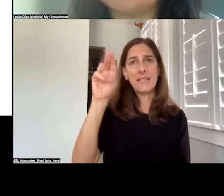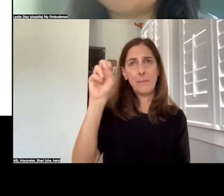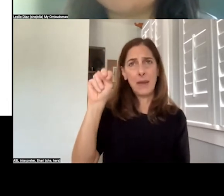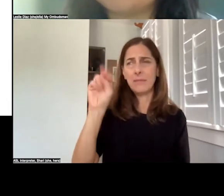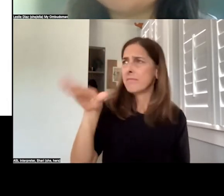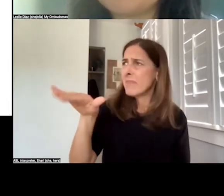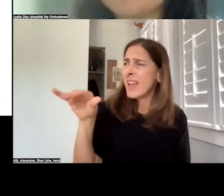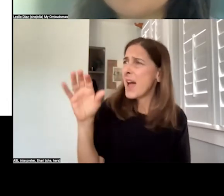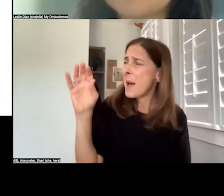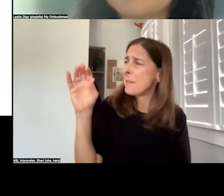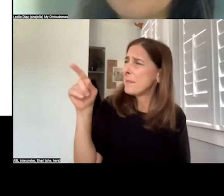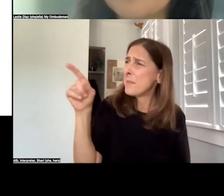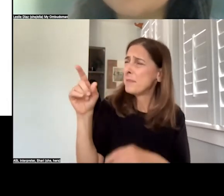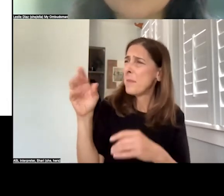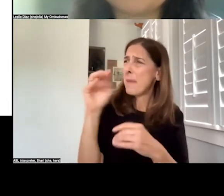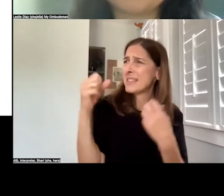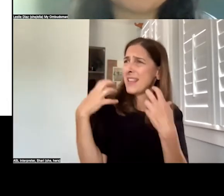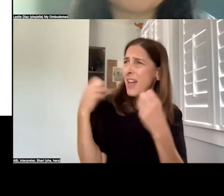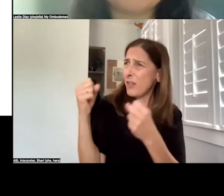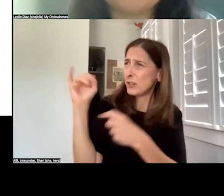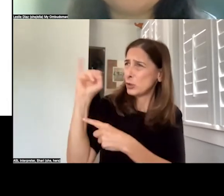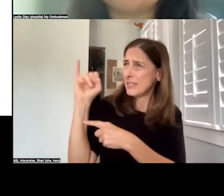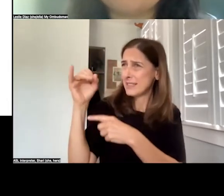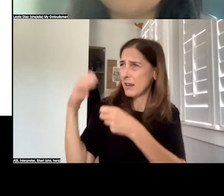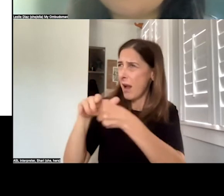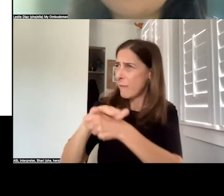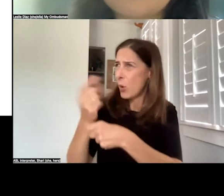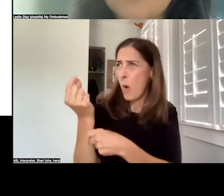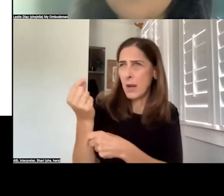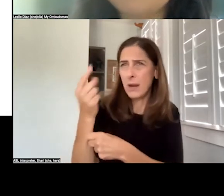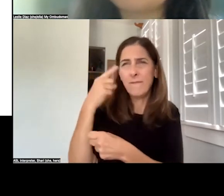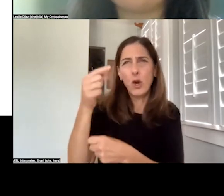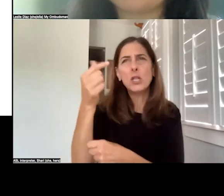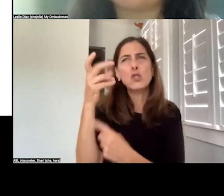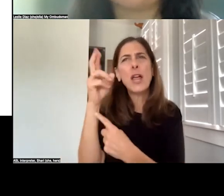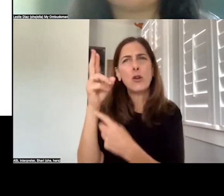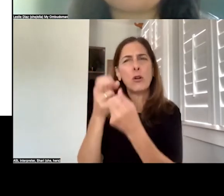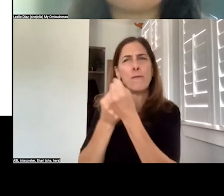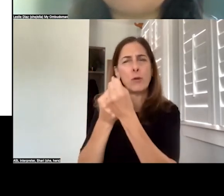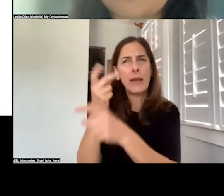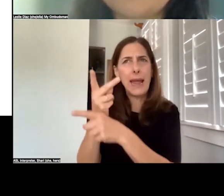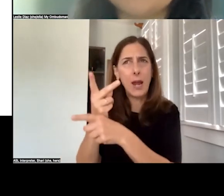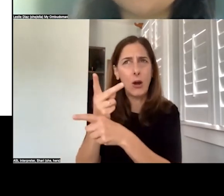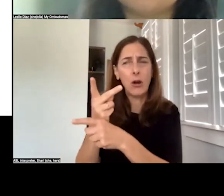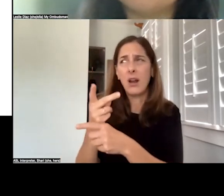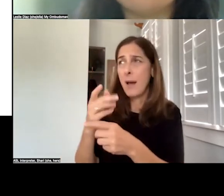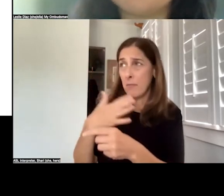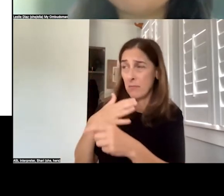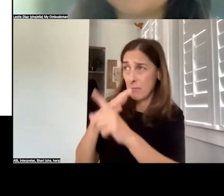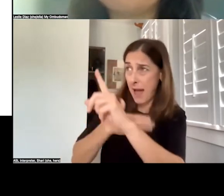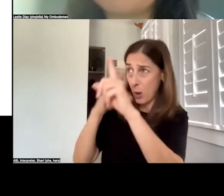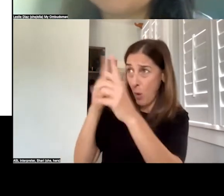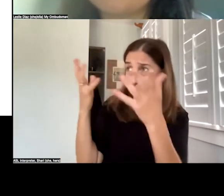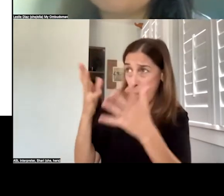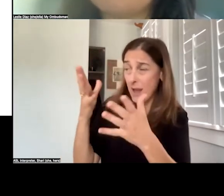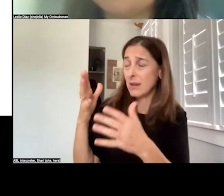Carla is specifically looking for top surgery, and so we would have kind of these questions in the back of our mind as to what